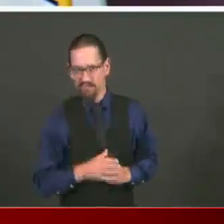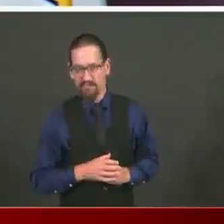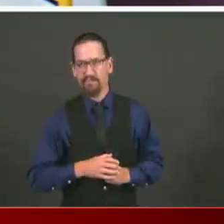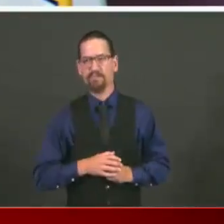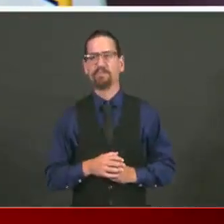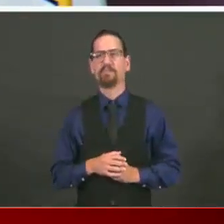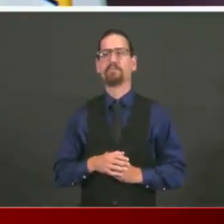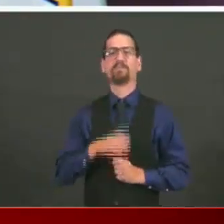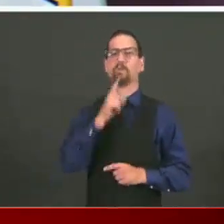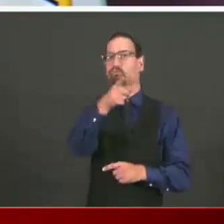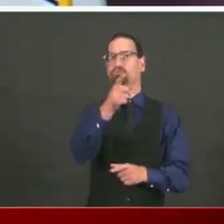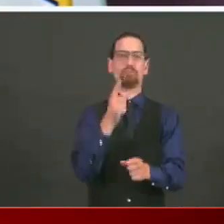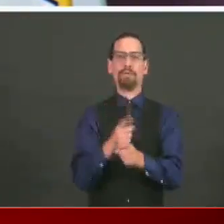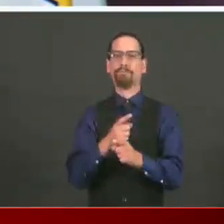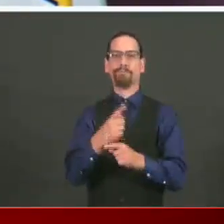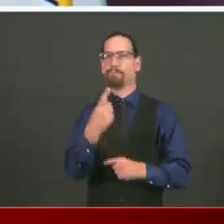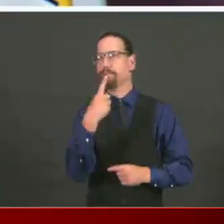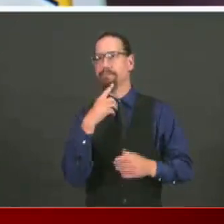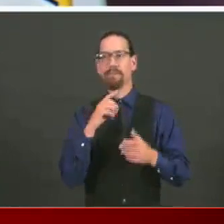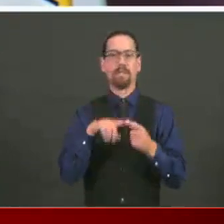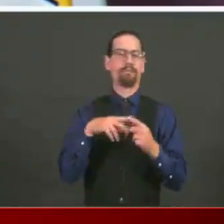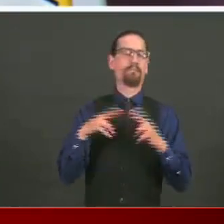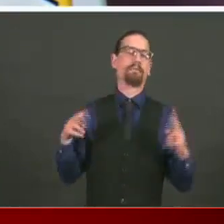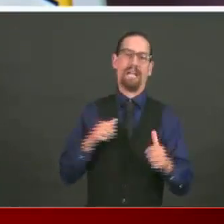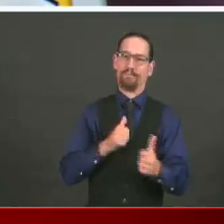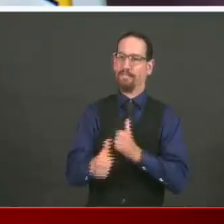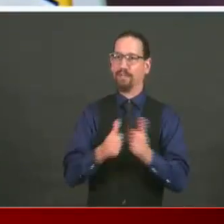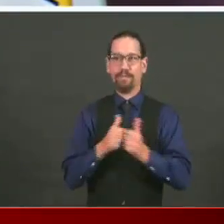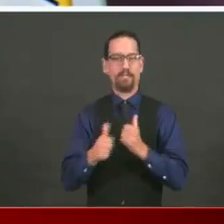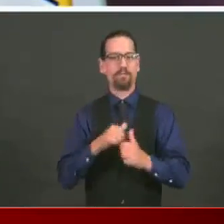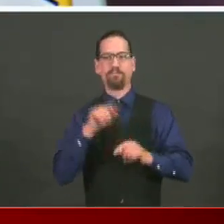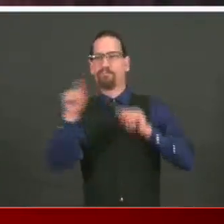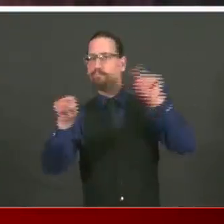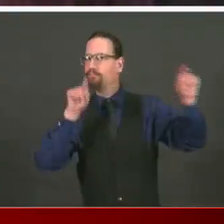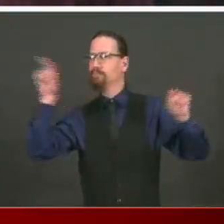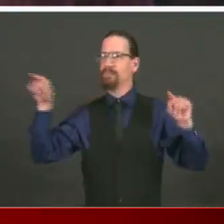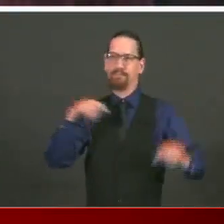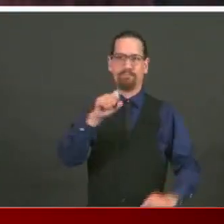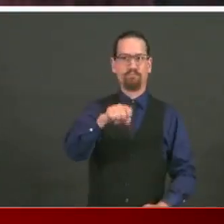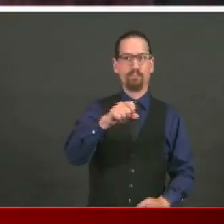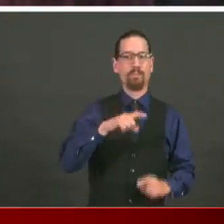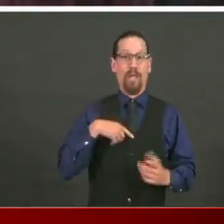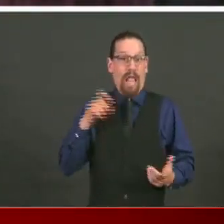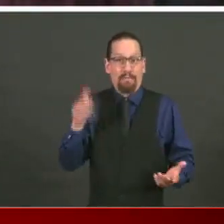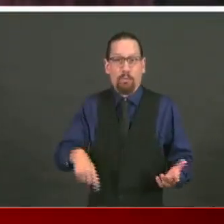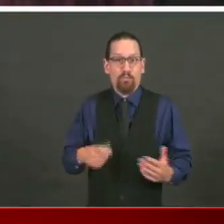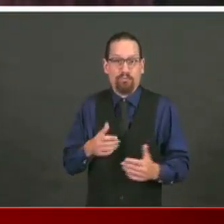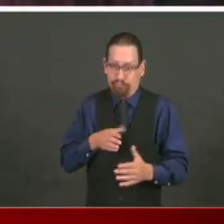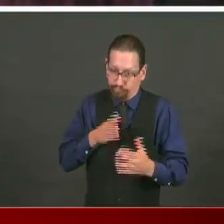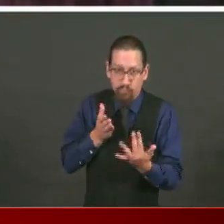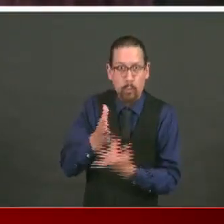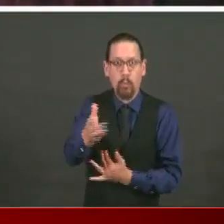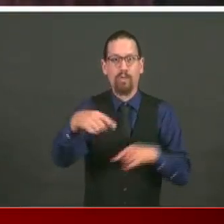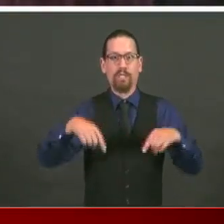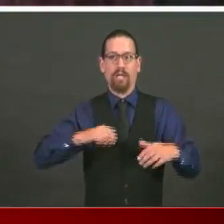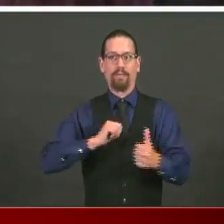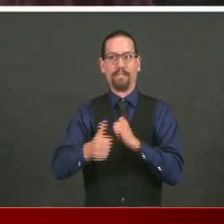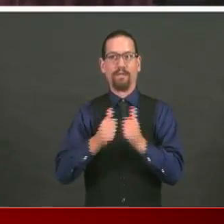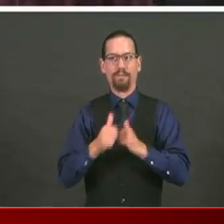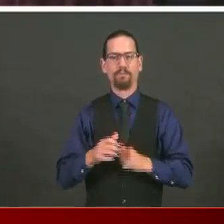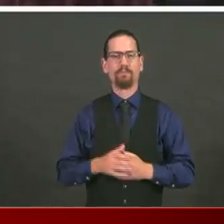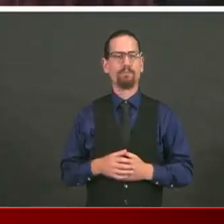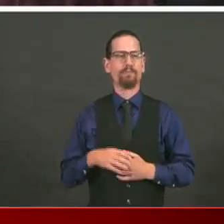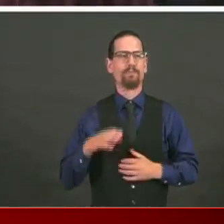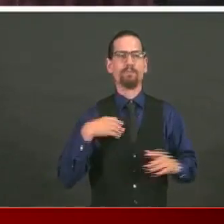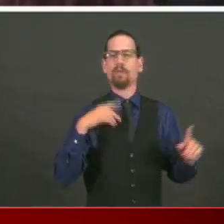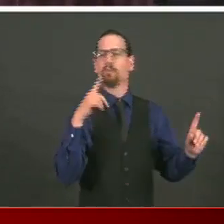you're right. It's a competitive game, but we got to get in the ring and compete. How do you fight significant changes to the entire economy?